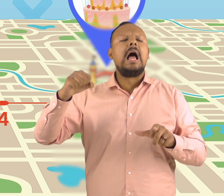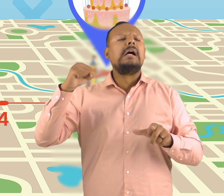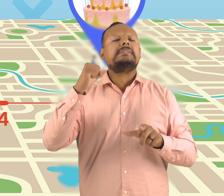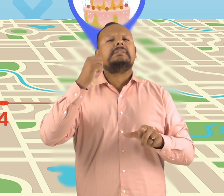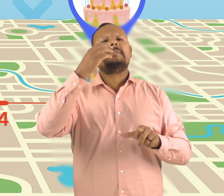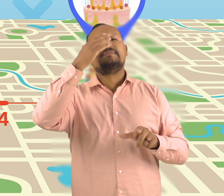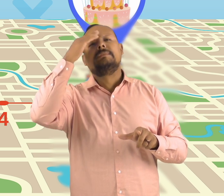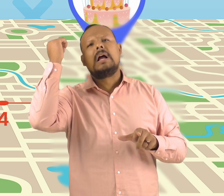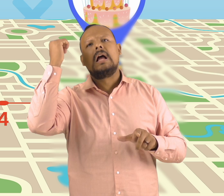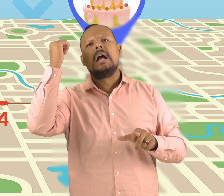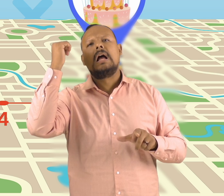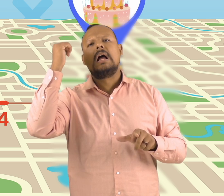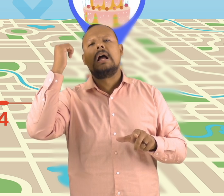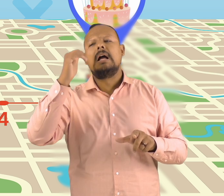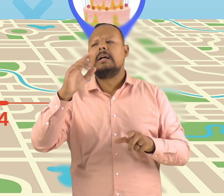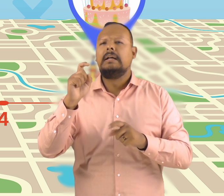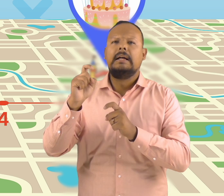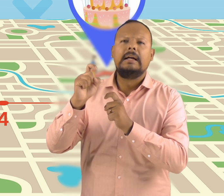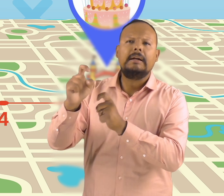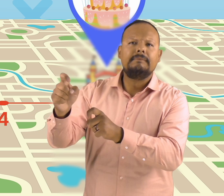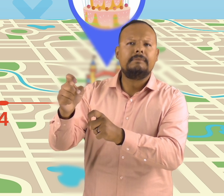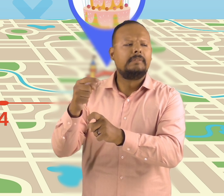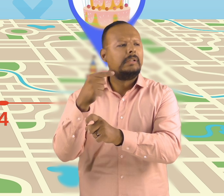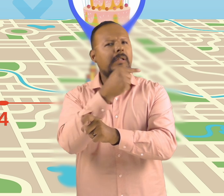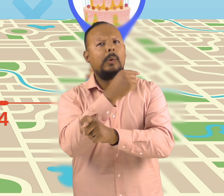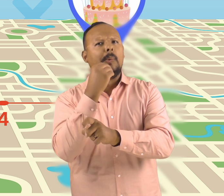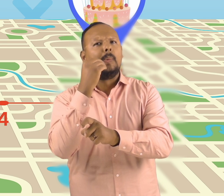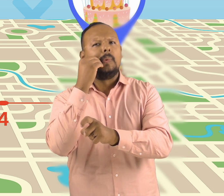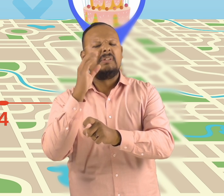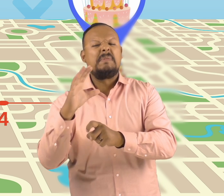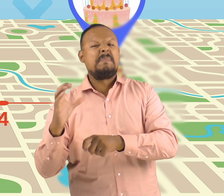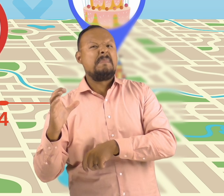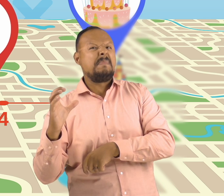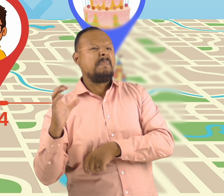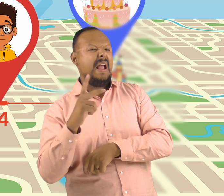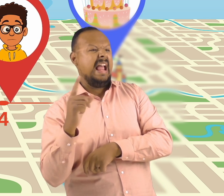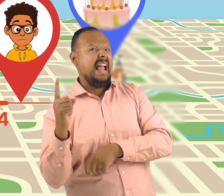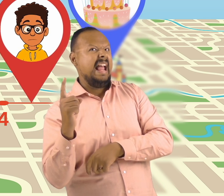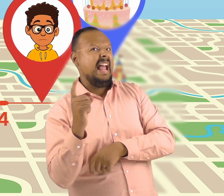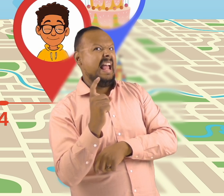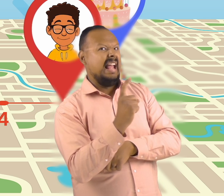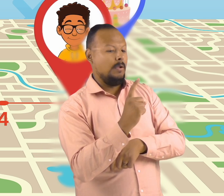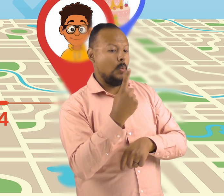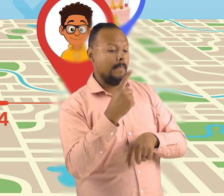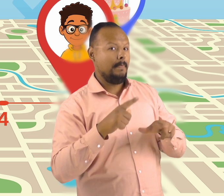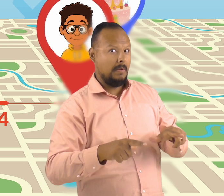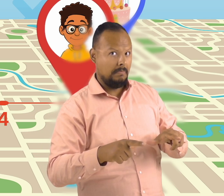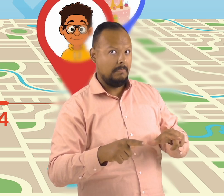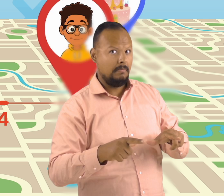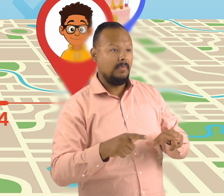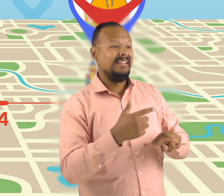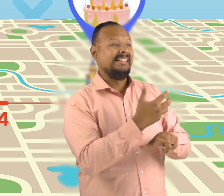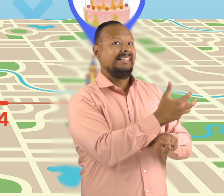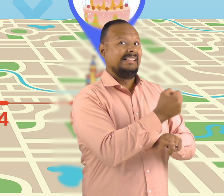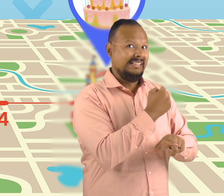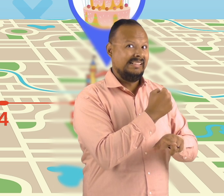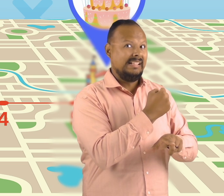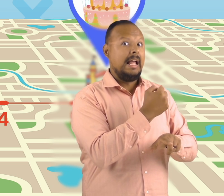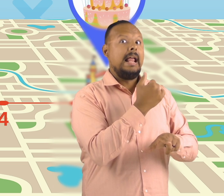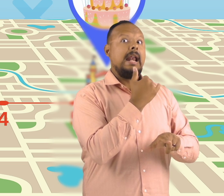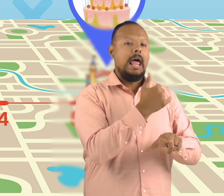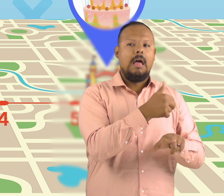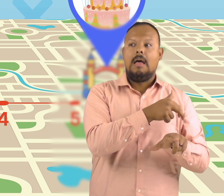to your house to grab it, and then walk the remaining 5 blocks to get to your friend's house. Even though the distance